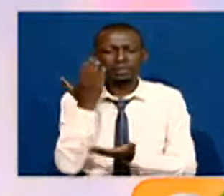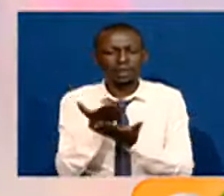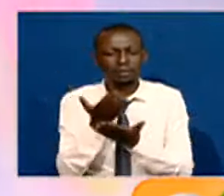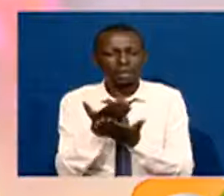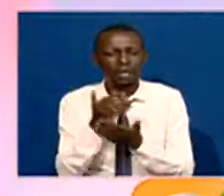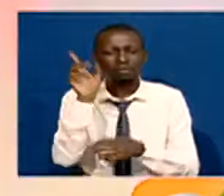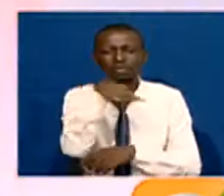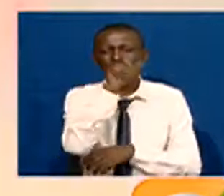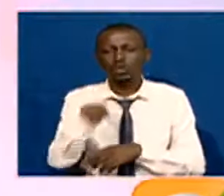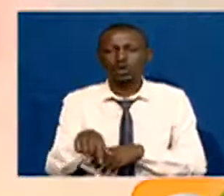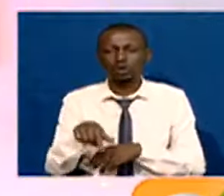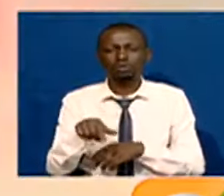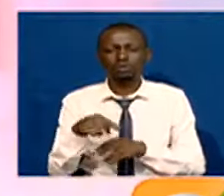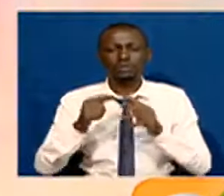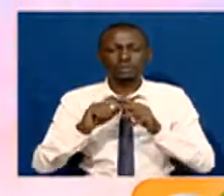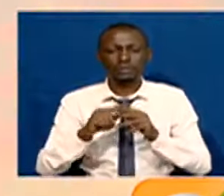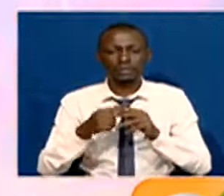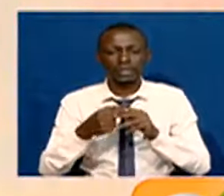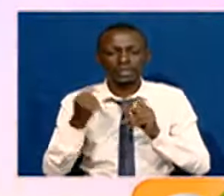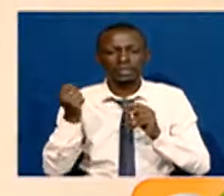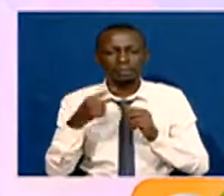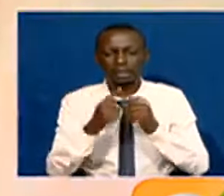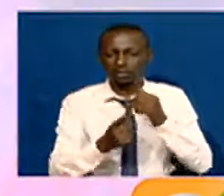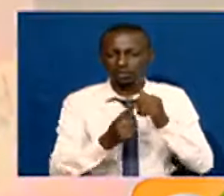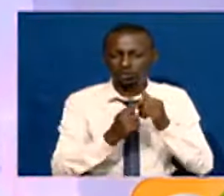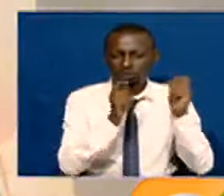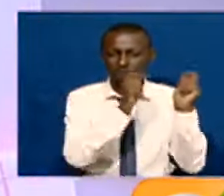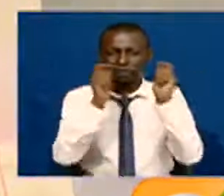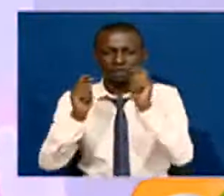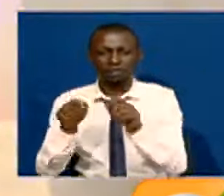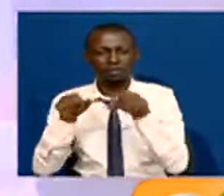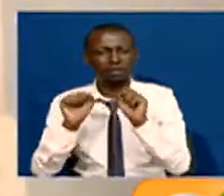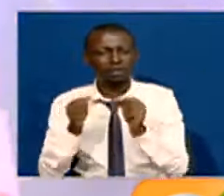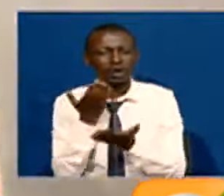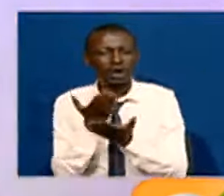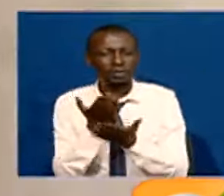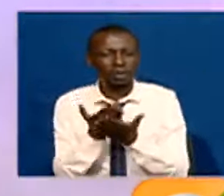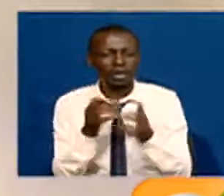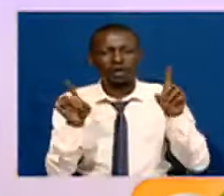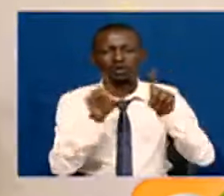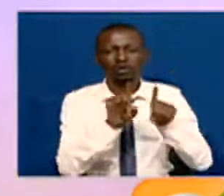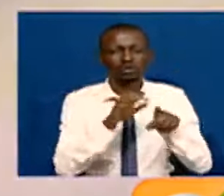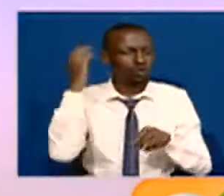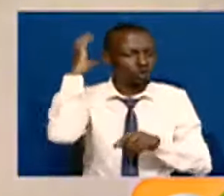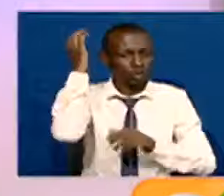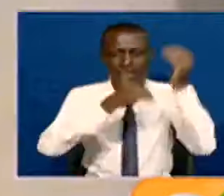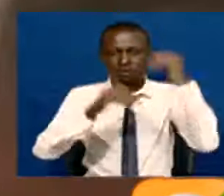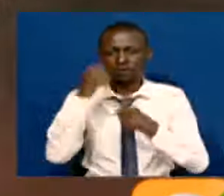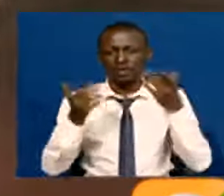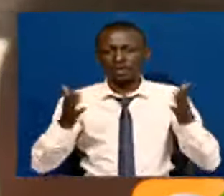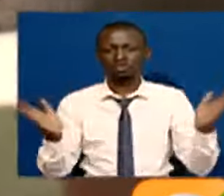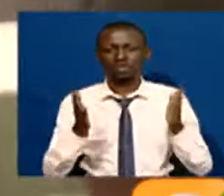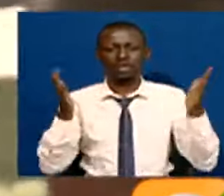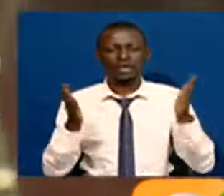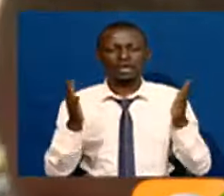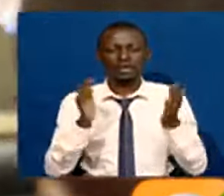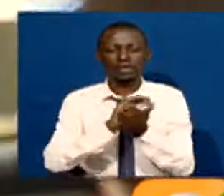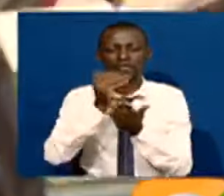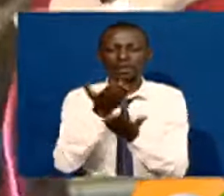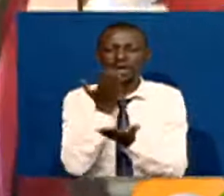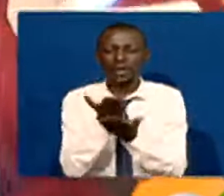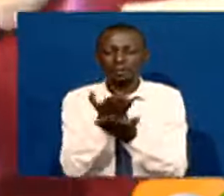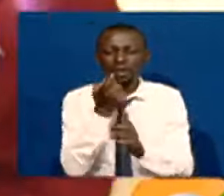the 5th of June this year. At the same time, those who have been placed in universities and colleges have been encouraged to apply for funding from the